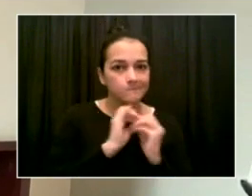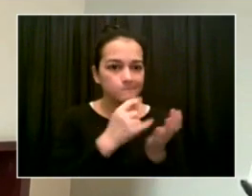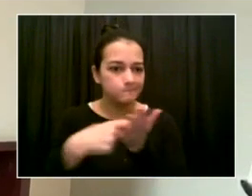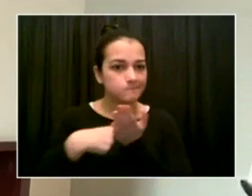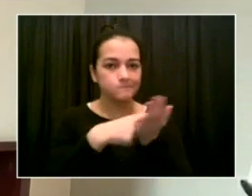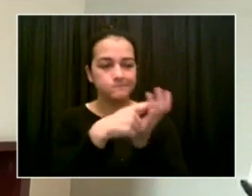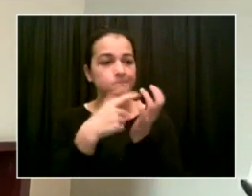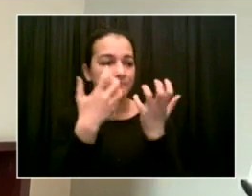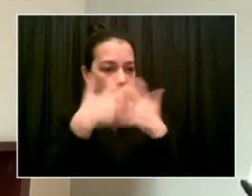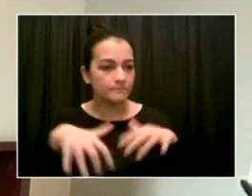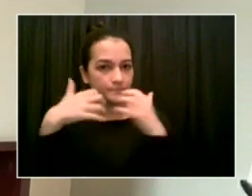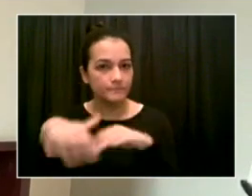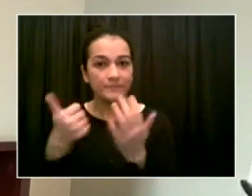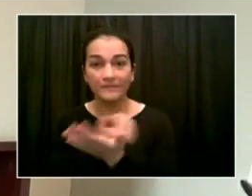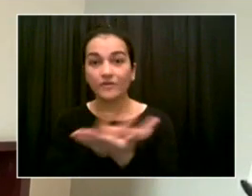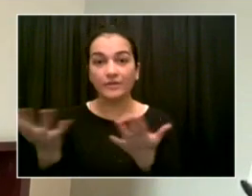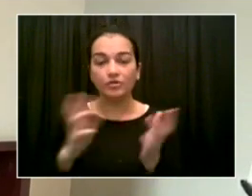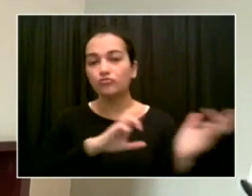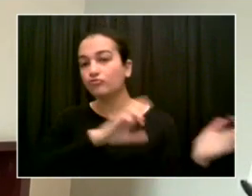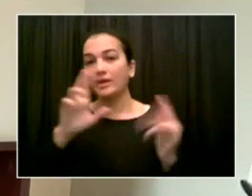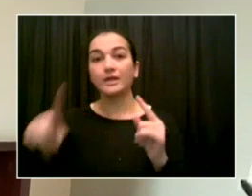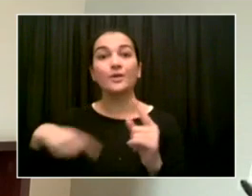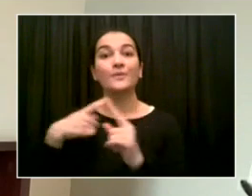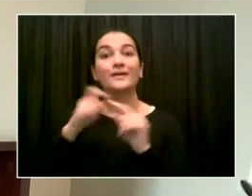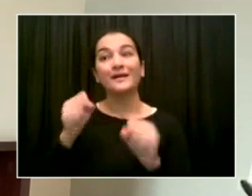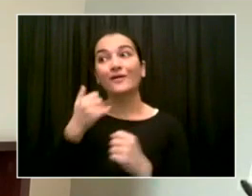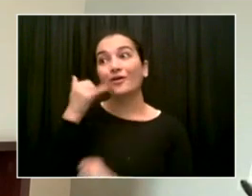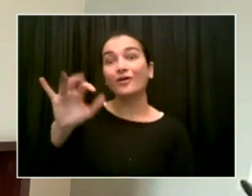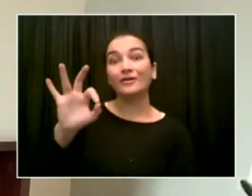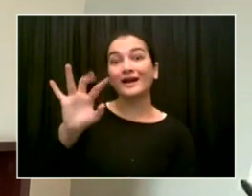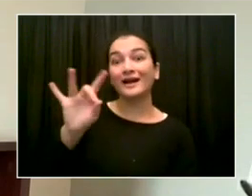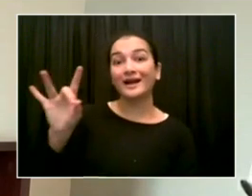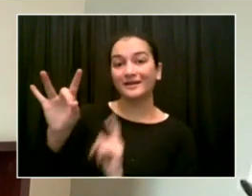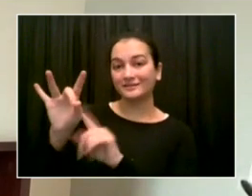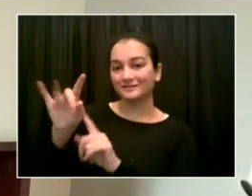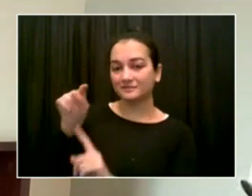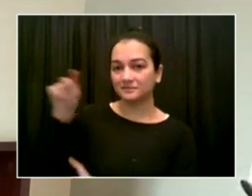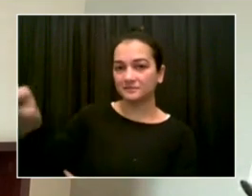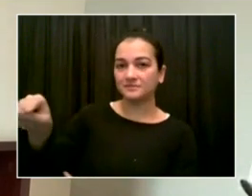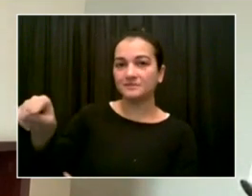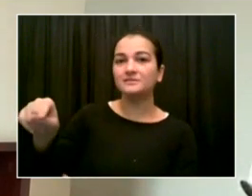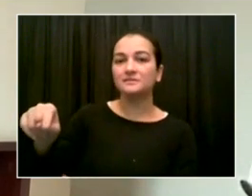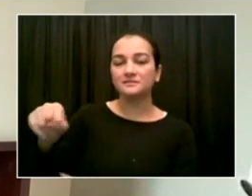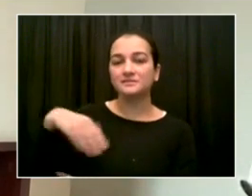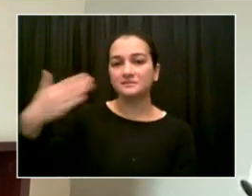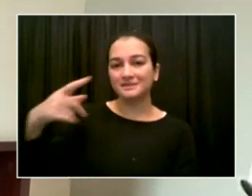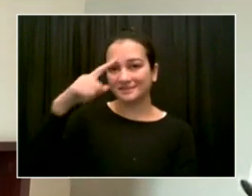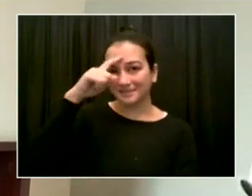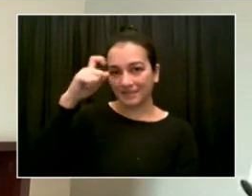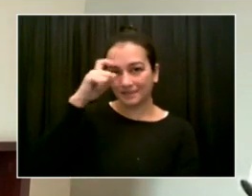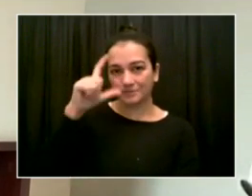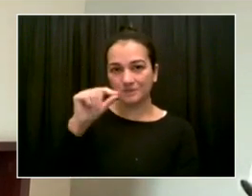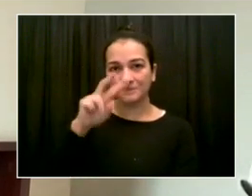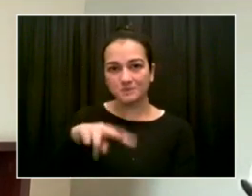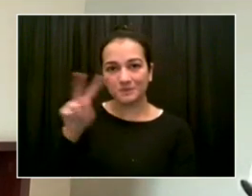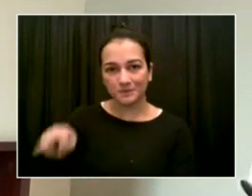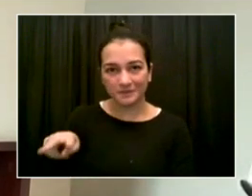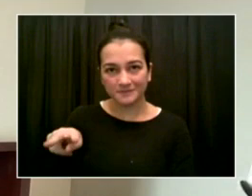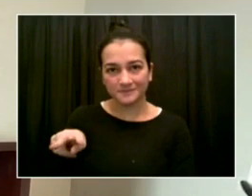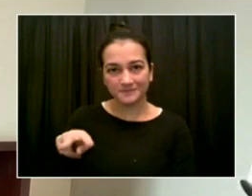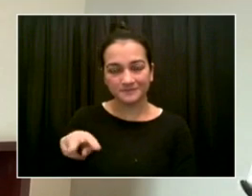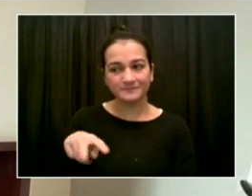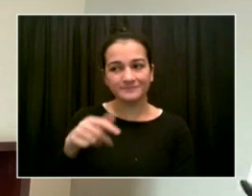infrastructure around 988. On its own, it's just a number. So to truly ensure that people in crisis receive the help they